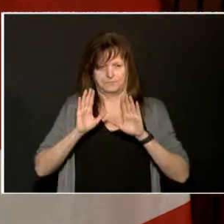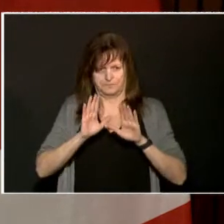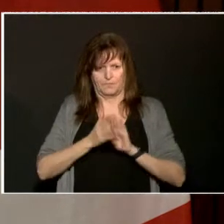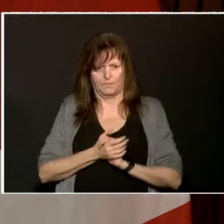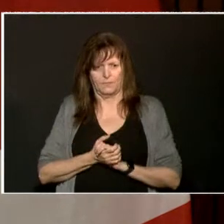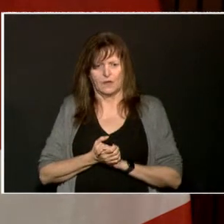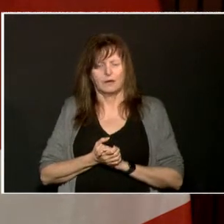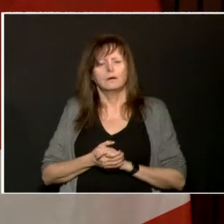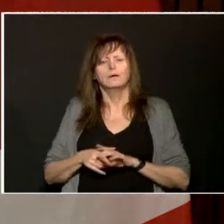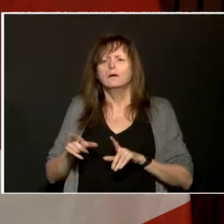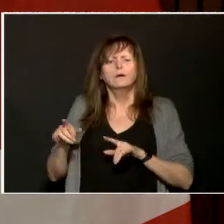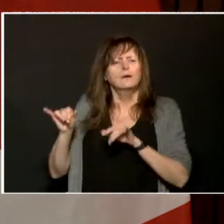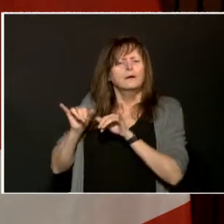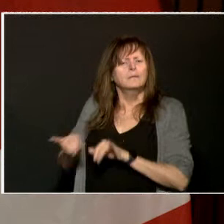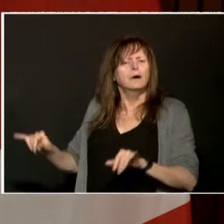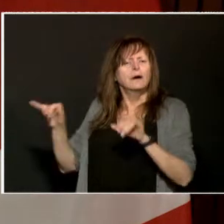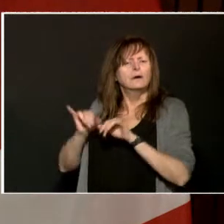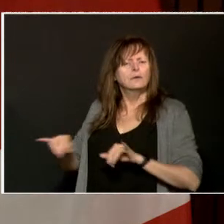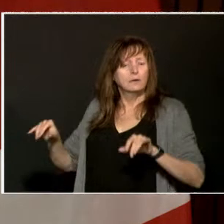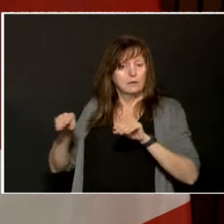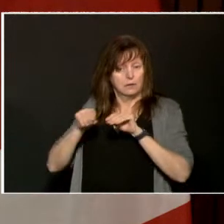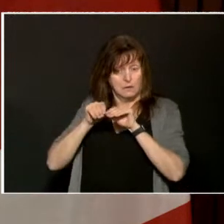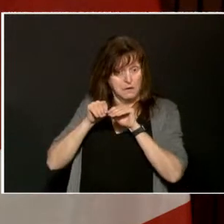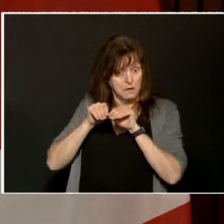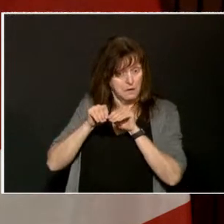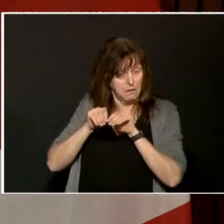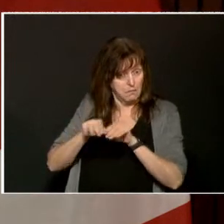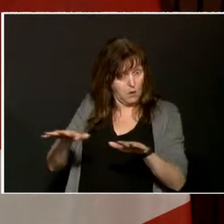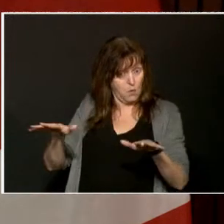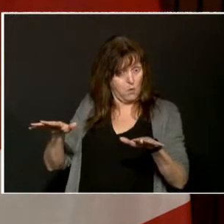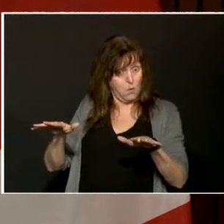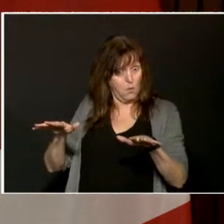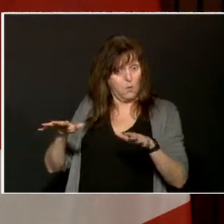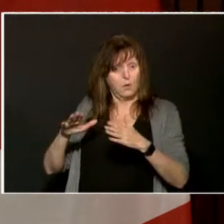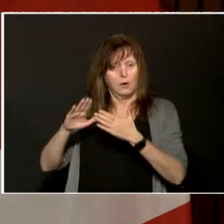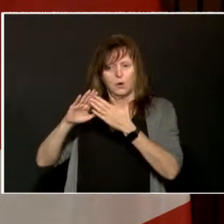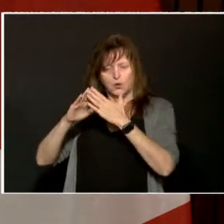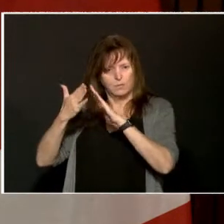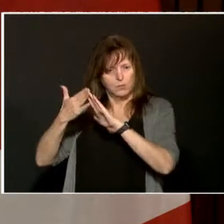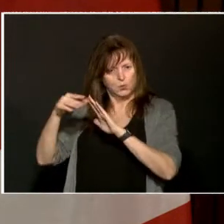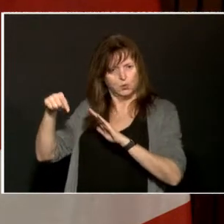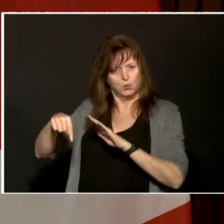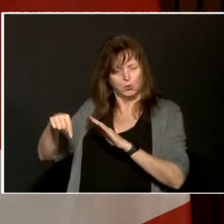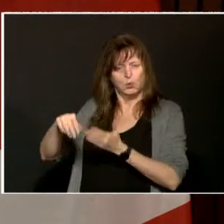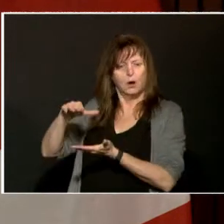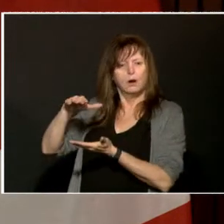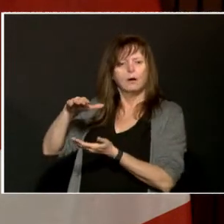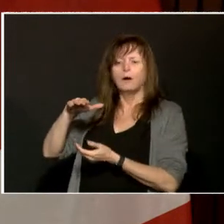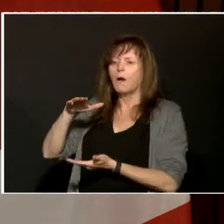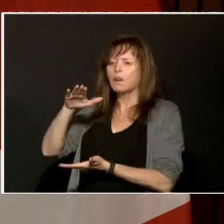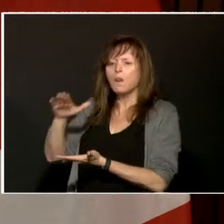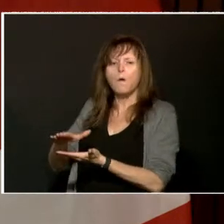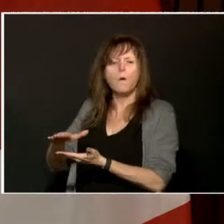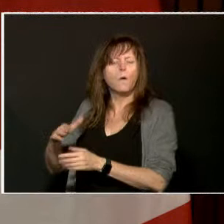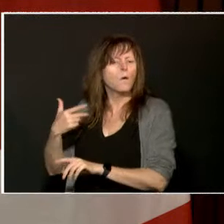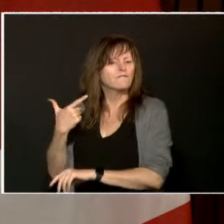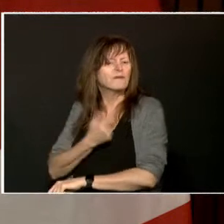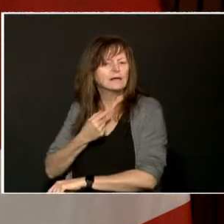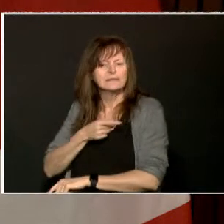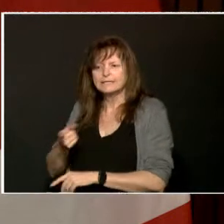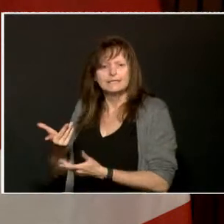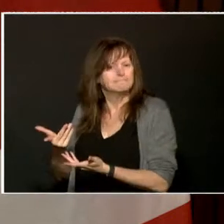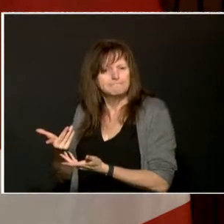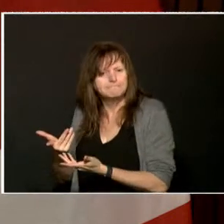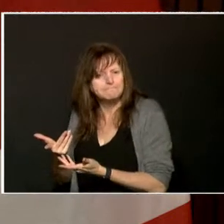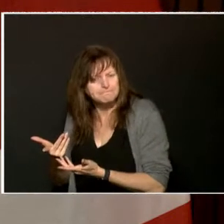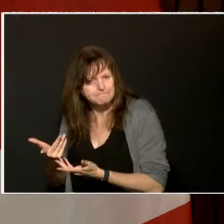of explosions of cases are happening in communities with lower levels of vaccination. Now, the UK has I think, slightly lower level of